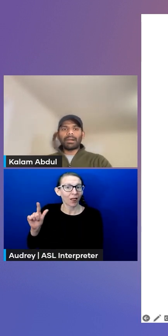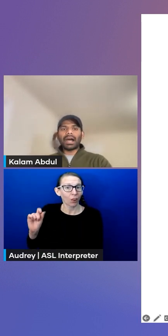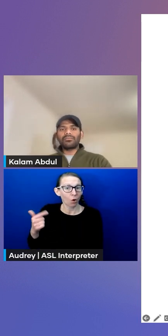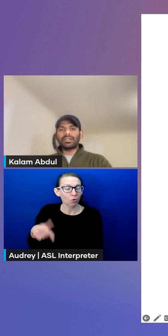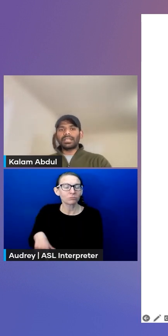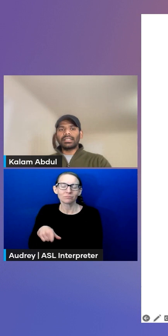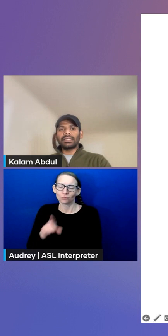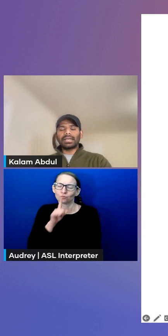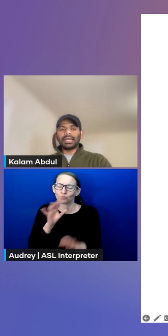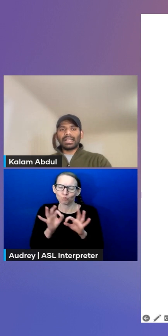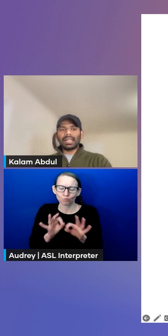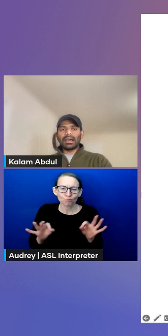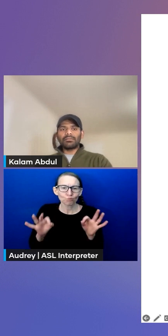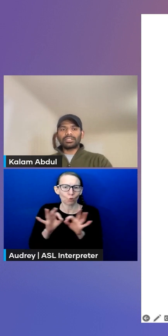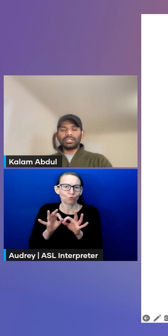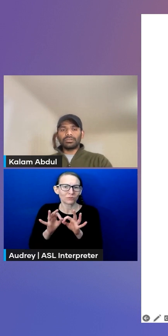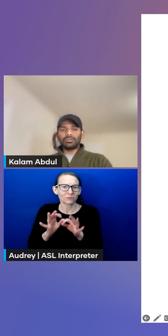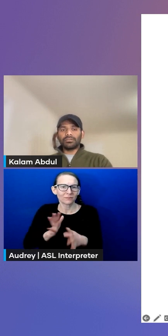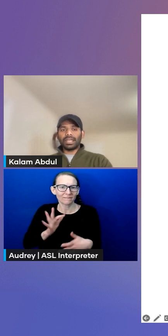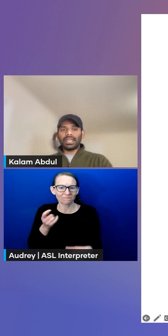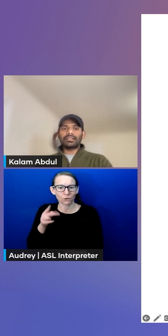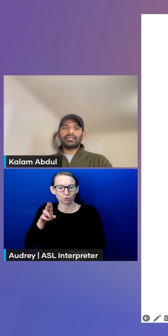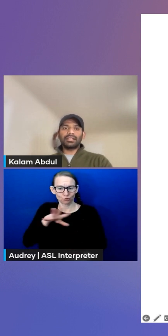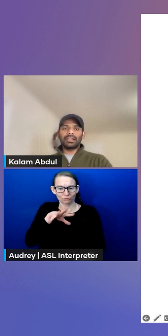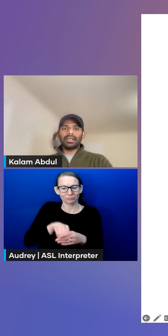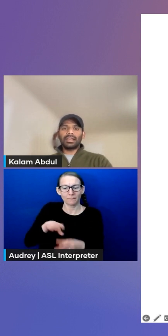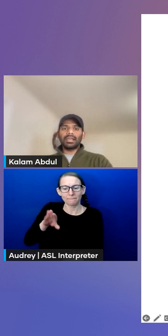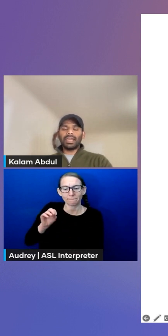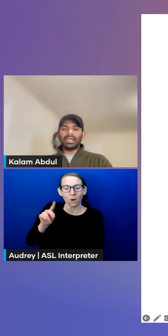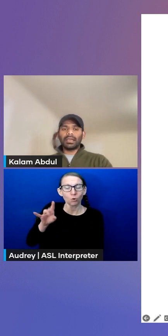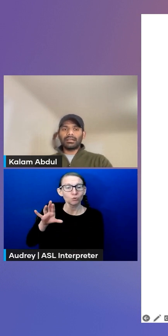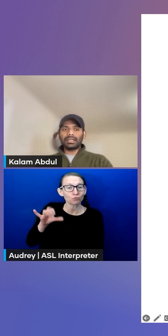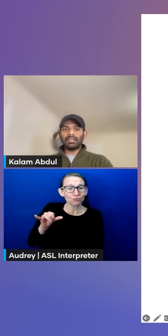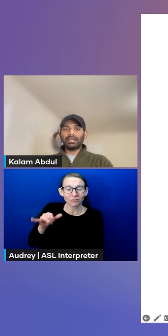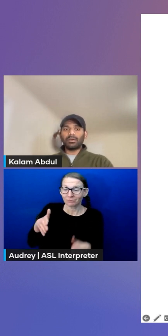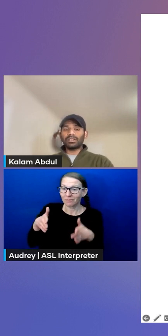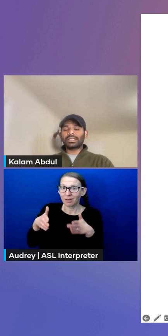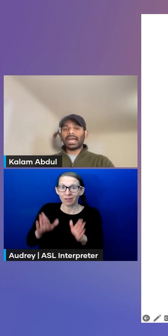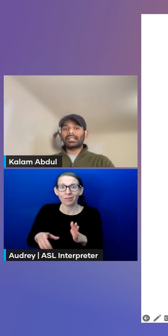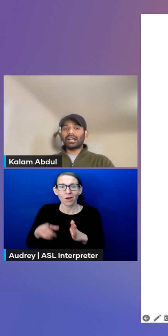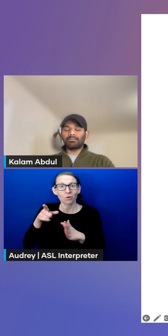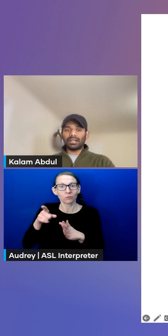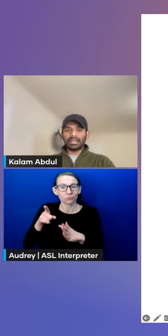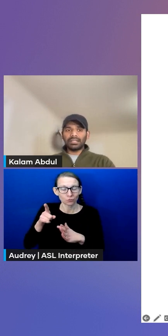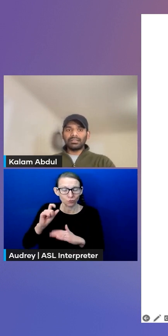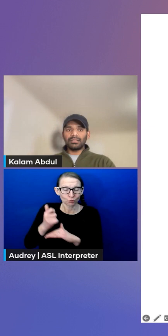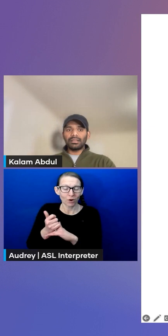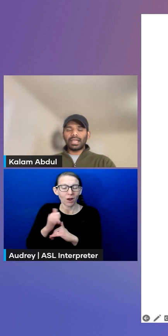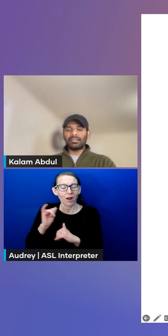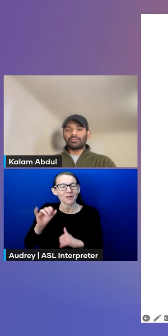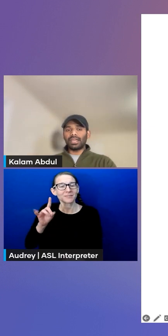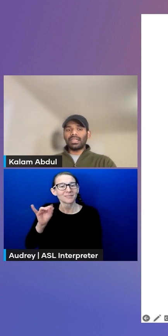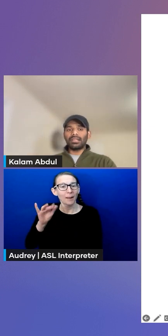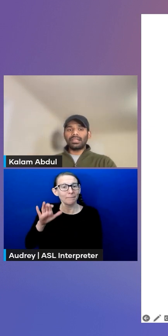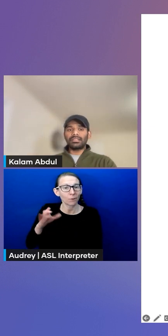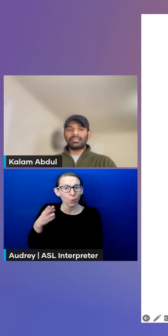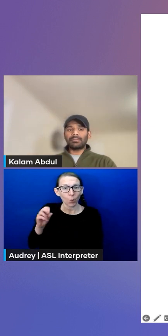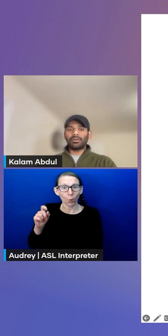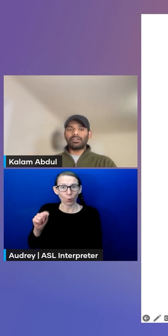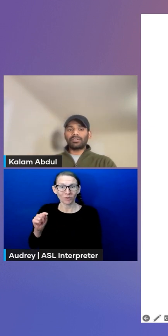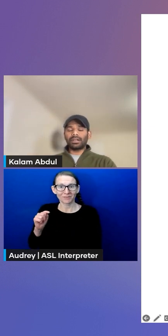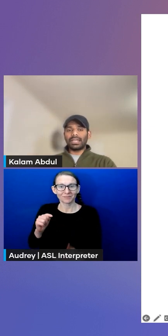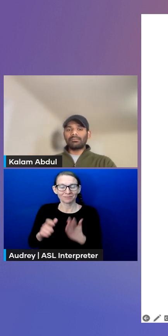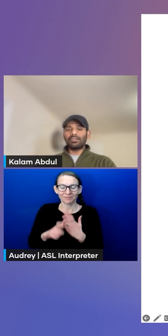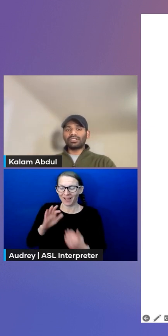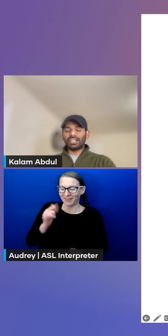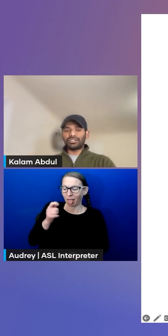within the boundary that allows you to create a dynamic host catalog plugin. And today it's